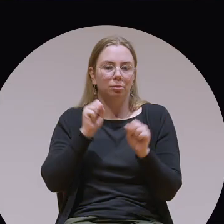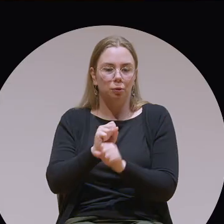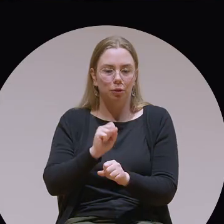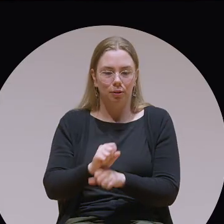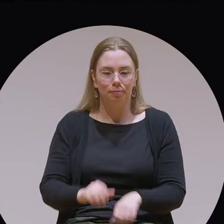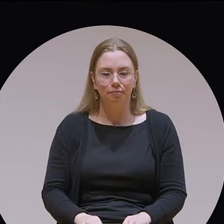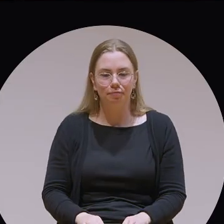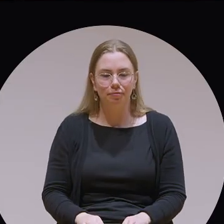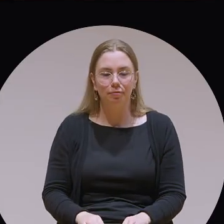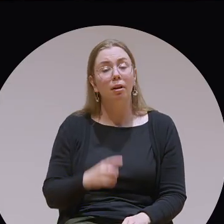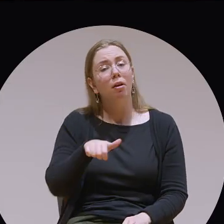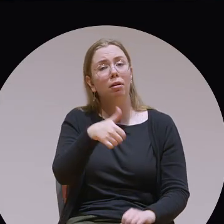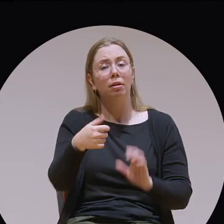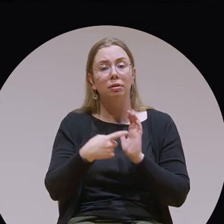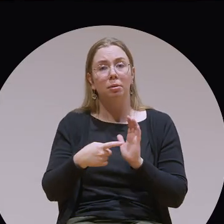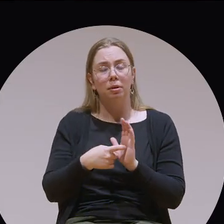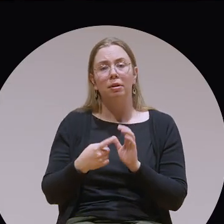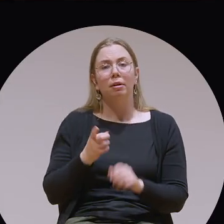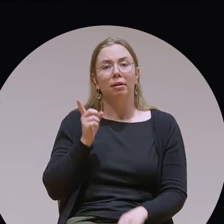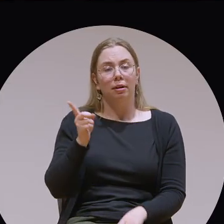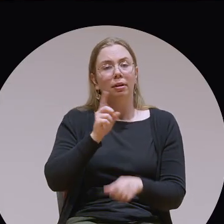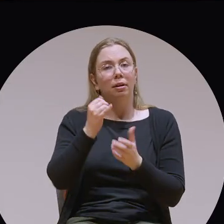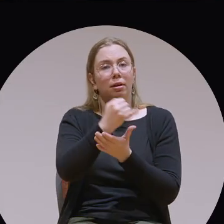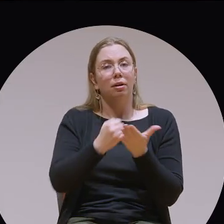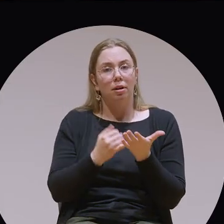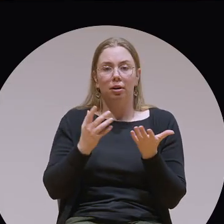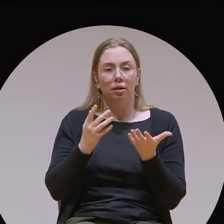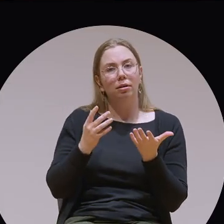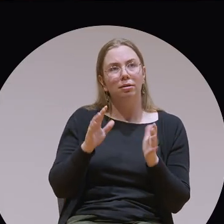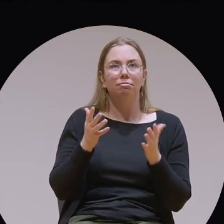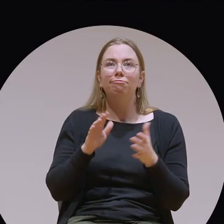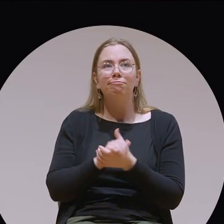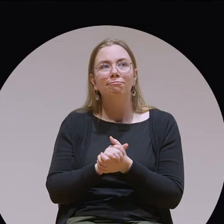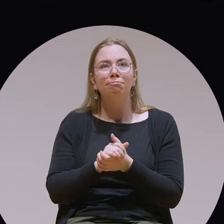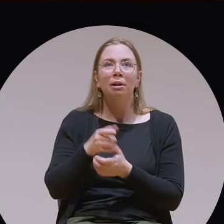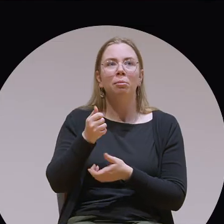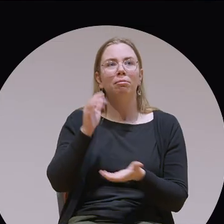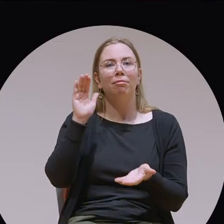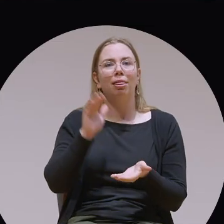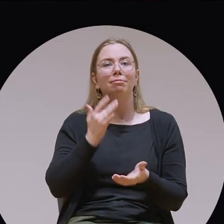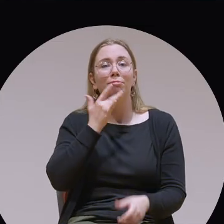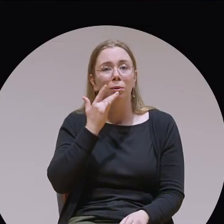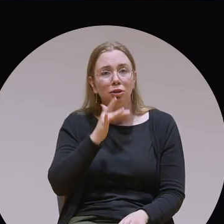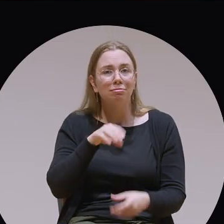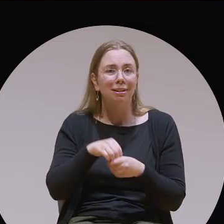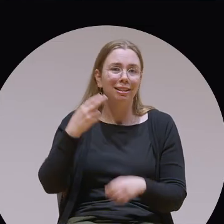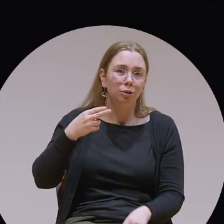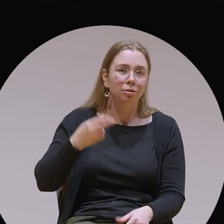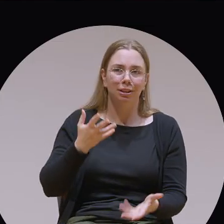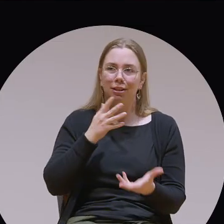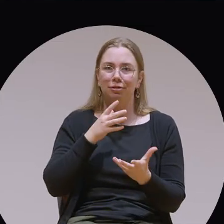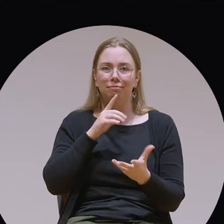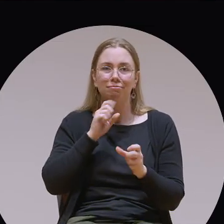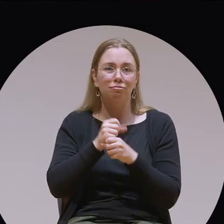looking at artworks that were less fortunate in their history and that may have been displaced. And